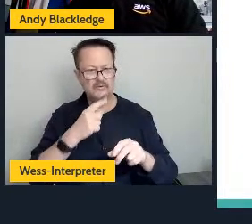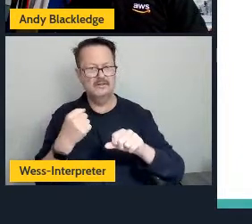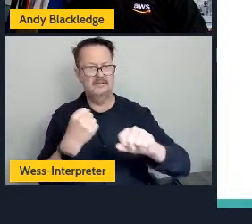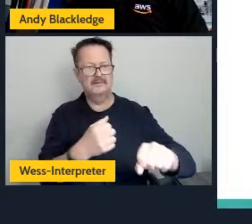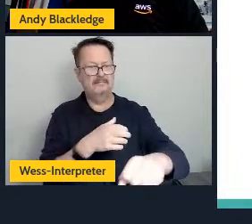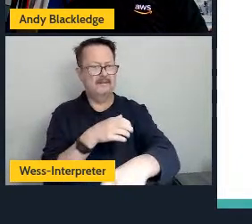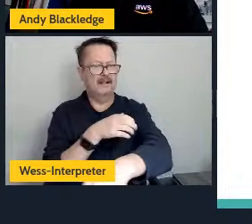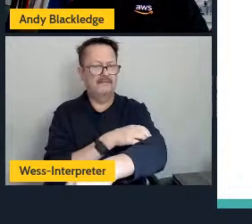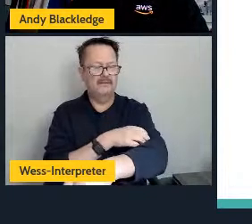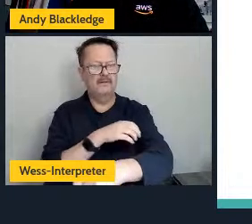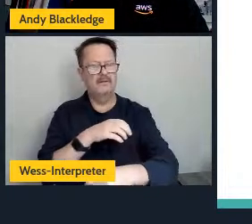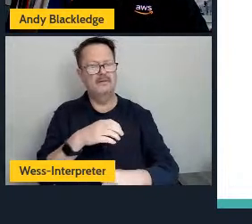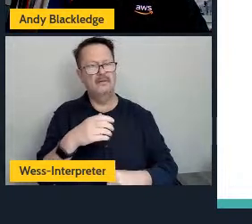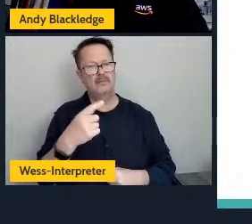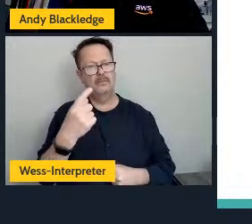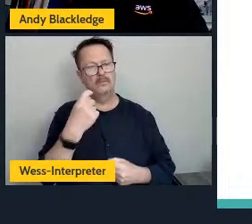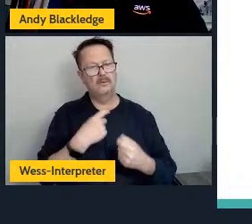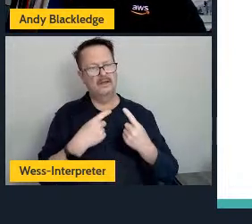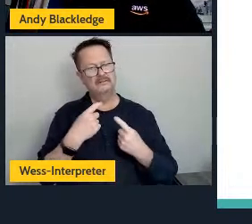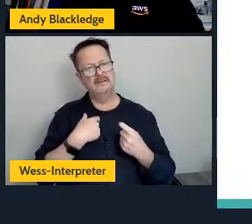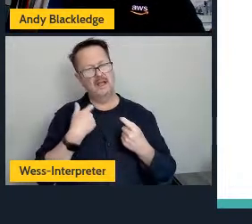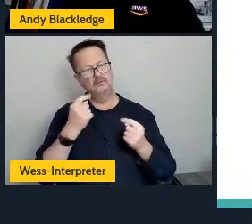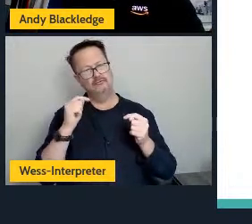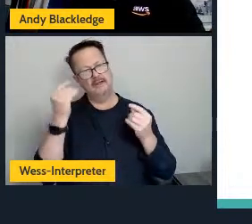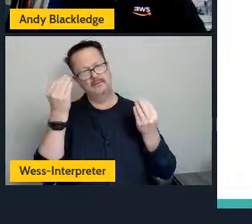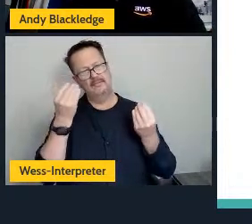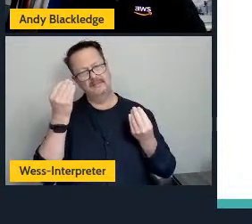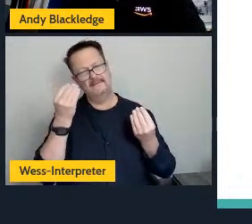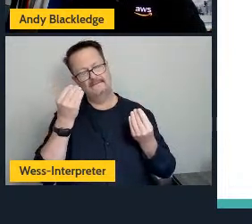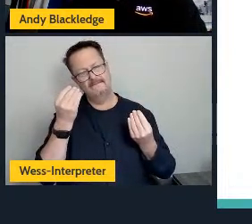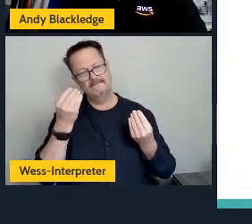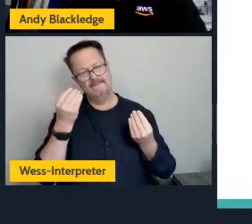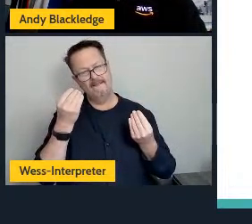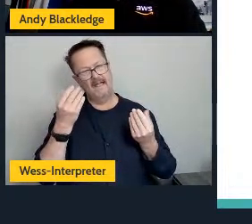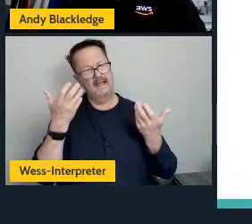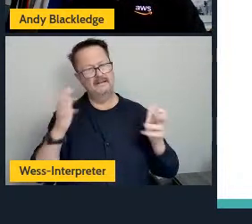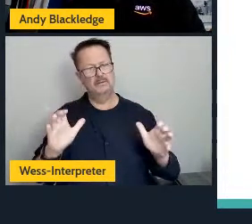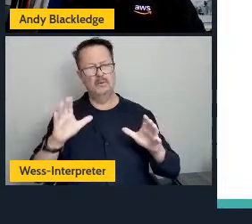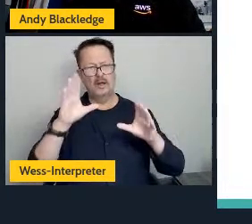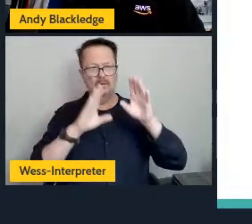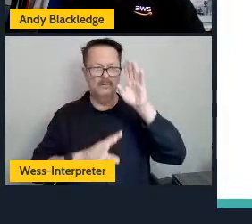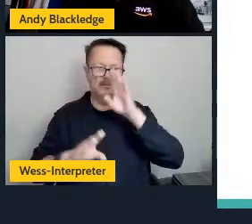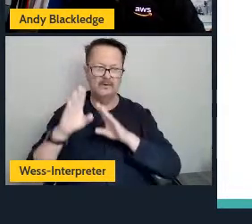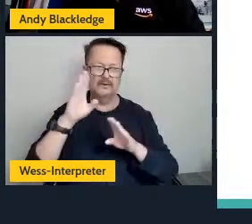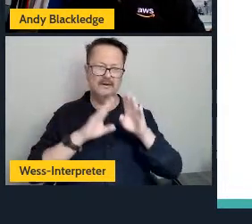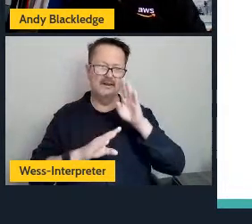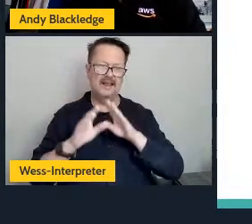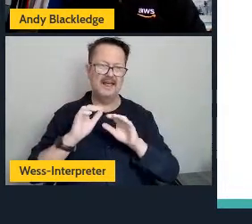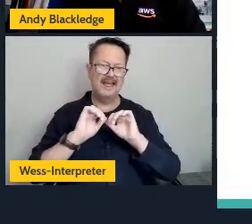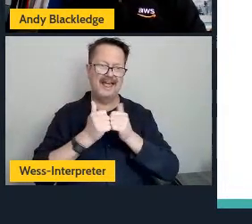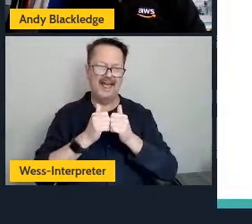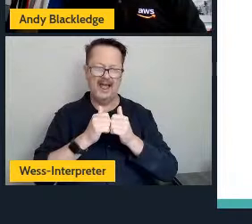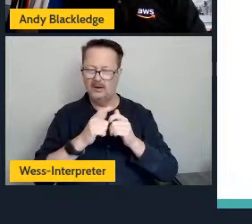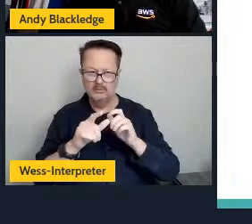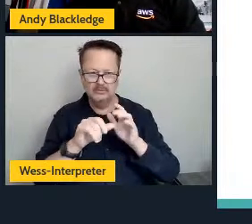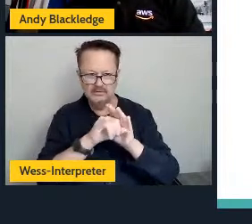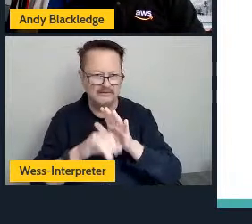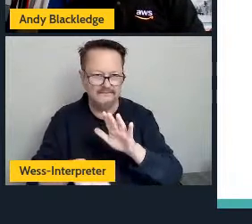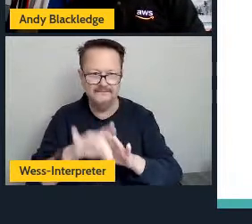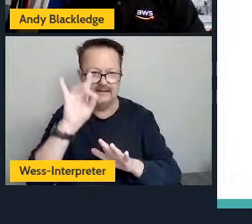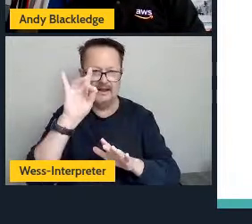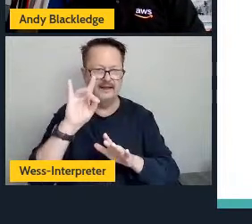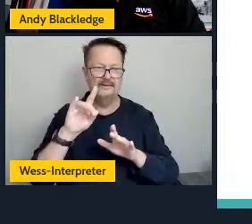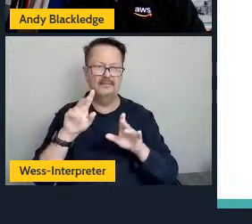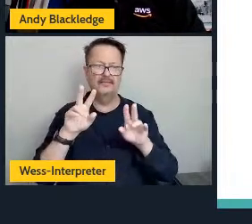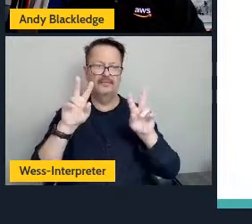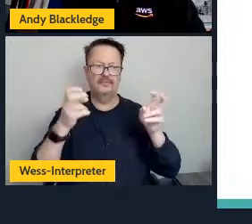the question I was trying to think of. Is I don't want to worry about how to get hold of a topic. I just